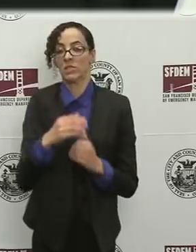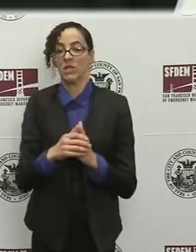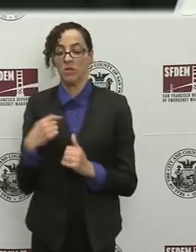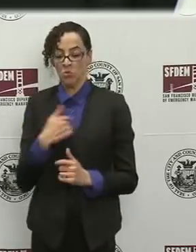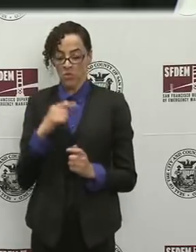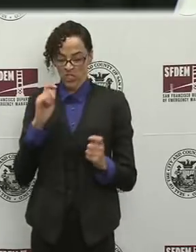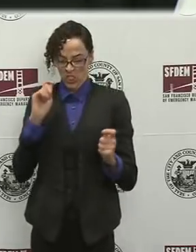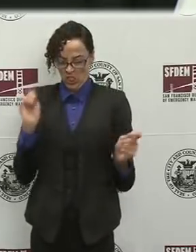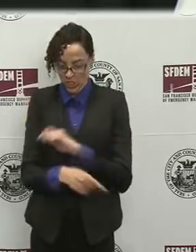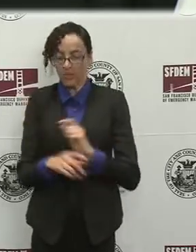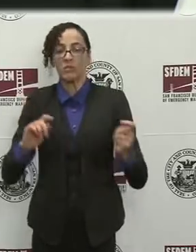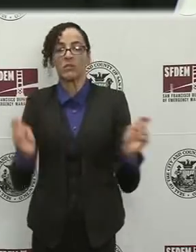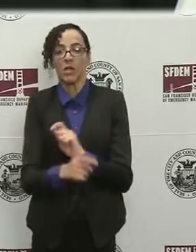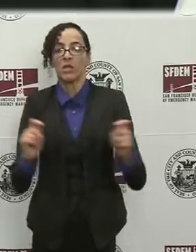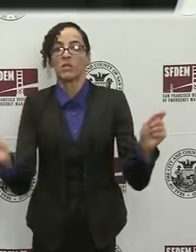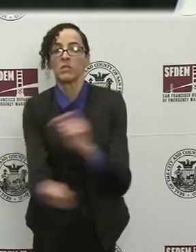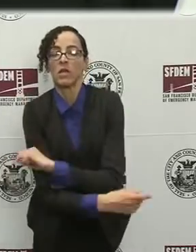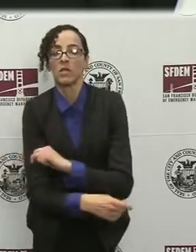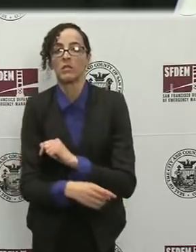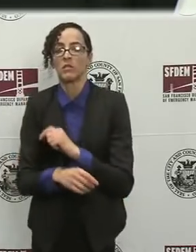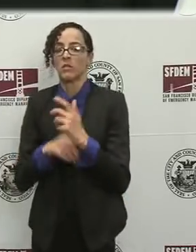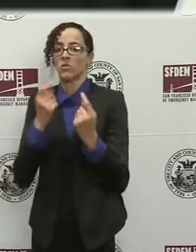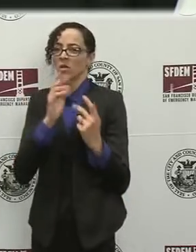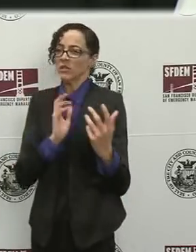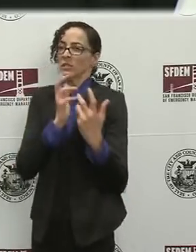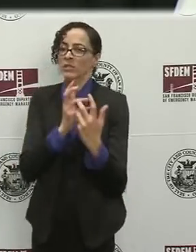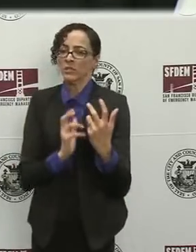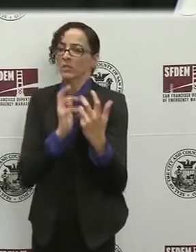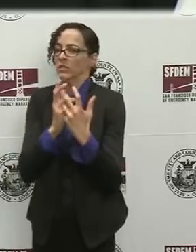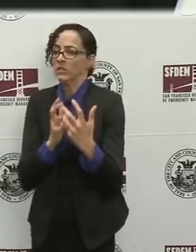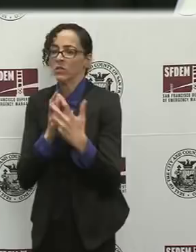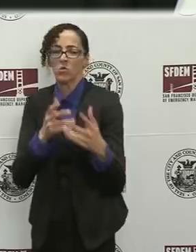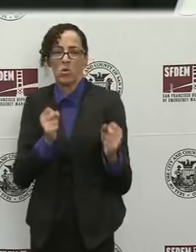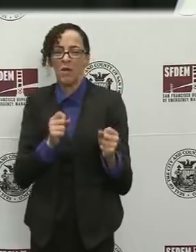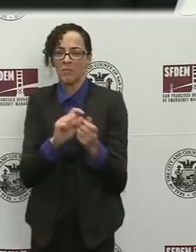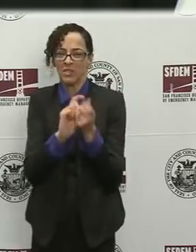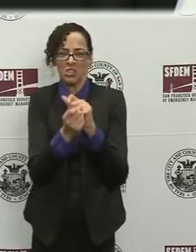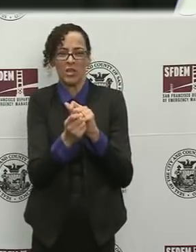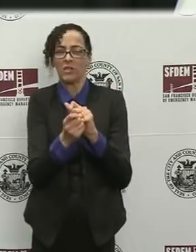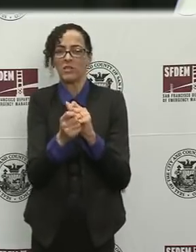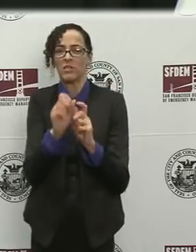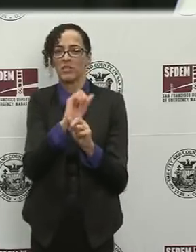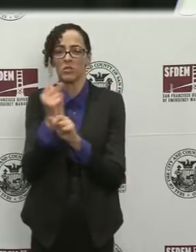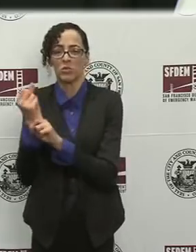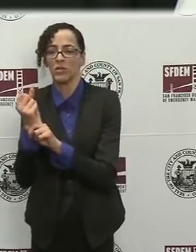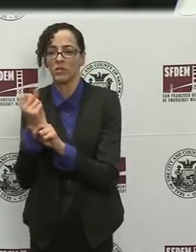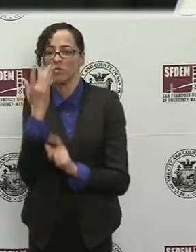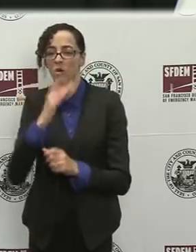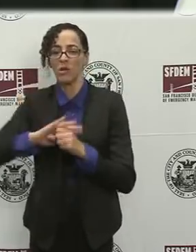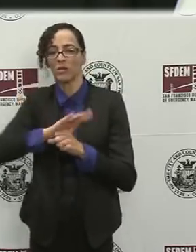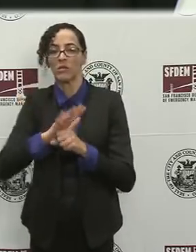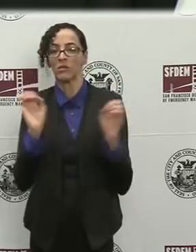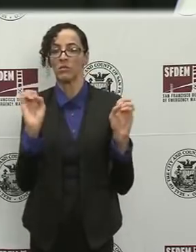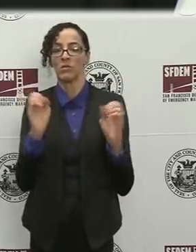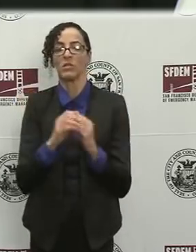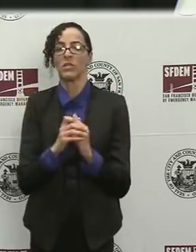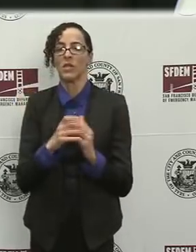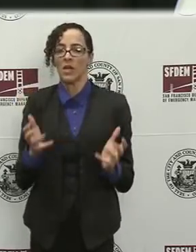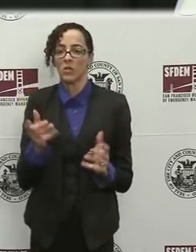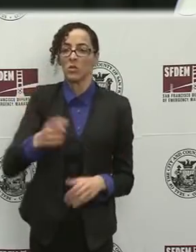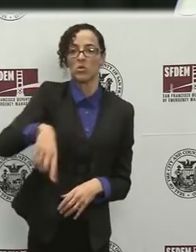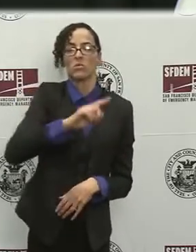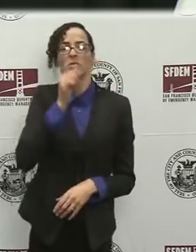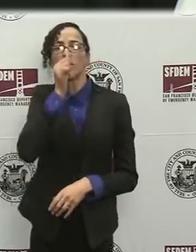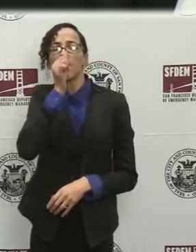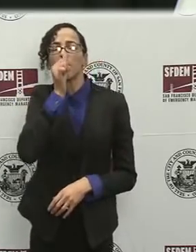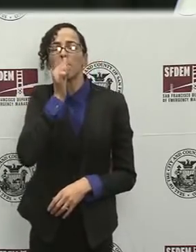the rapidly changing conditions as a result of the health emergency. So I urge you to be patient. I urge you especially to be patient